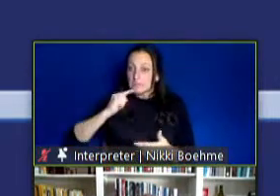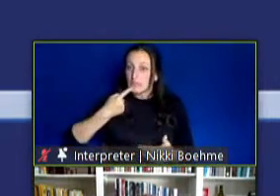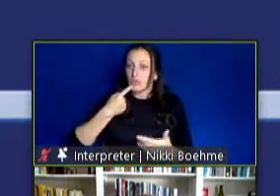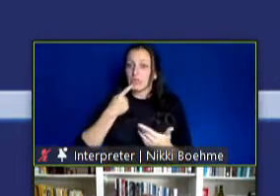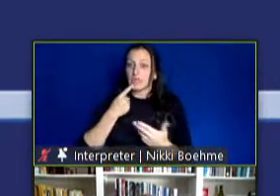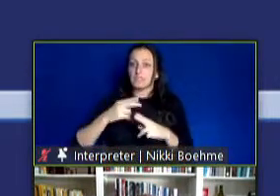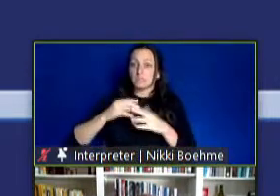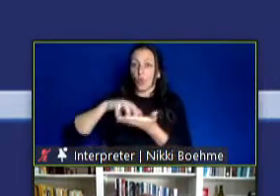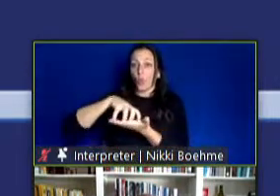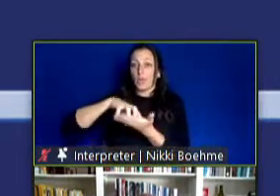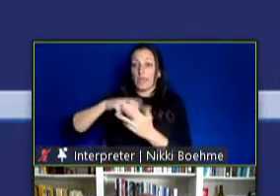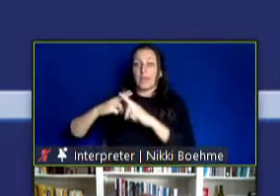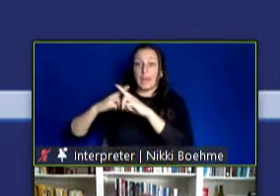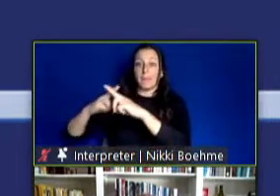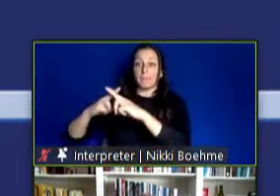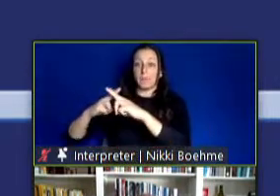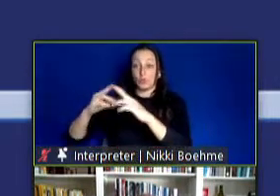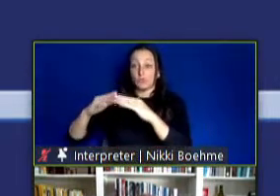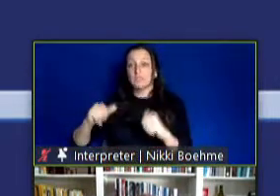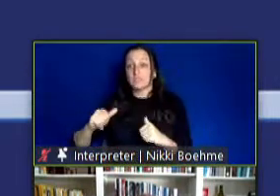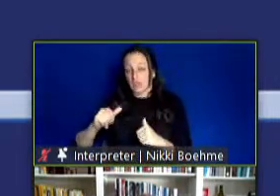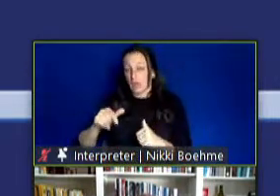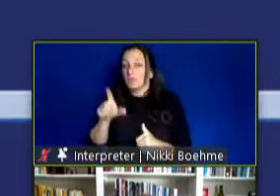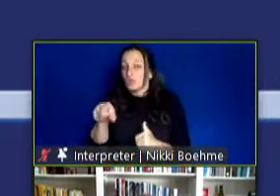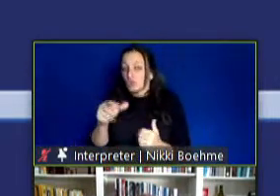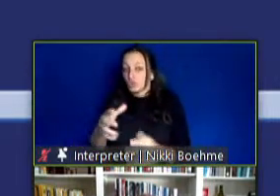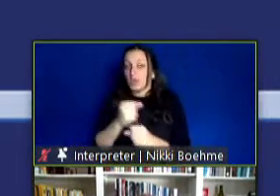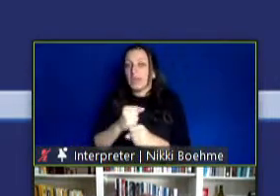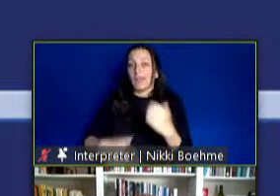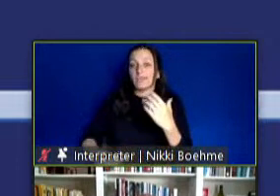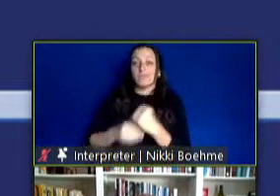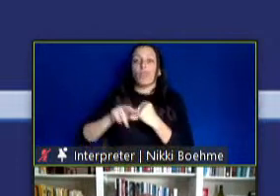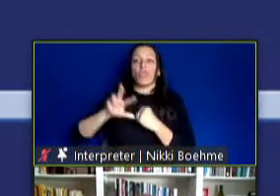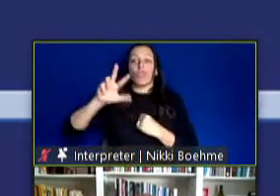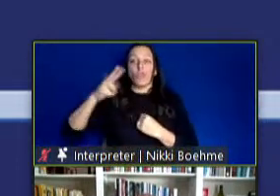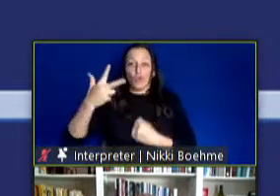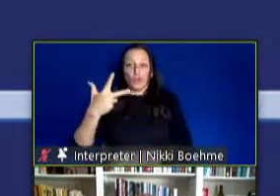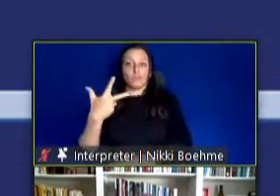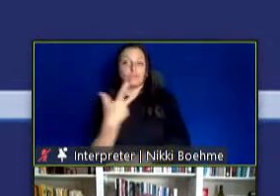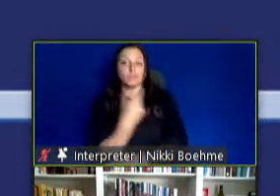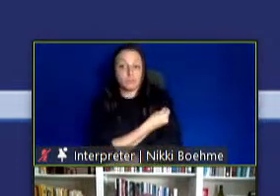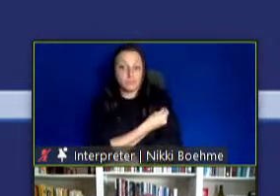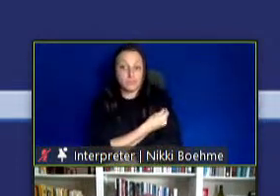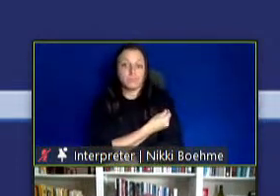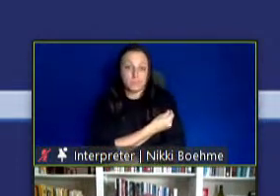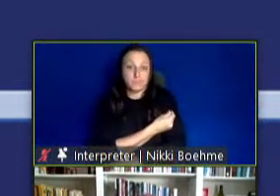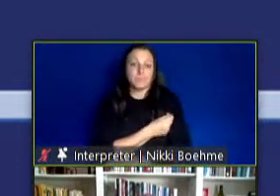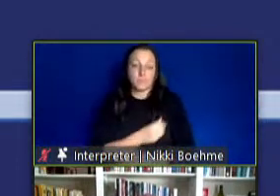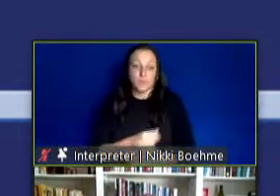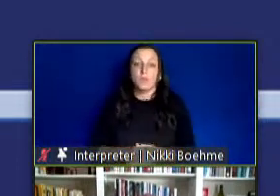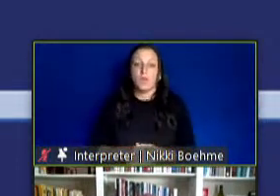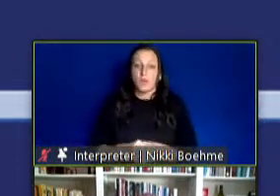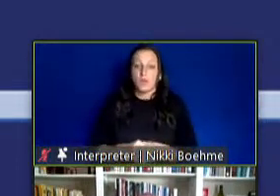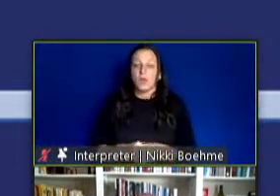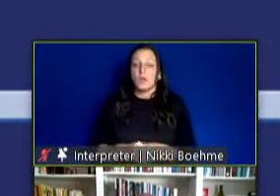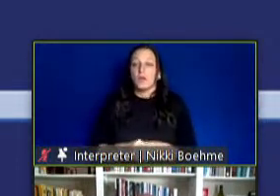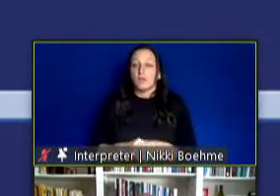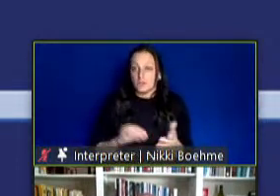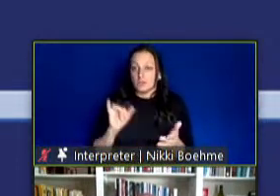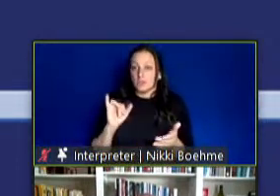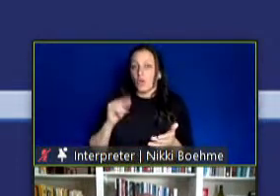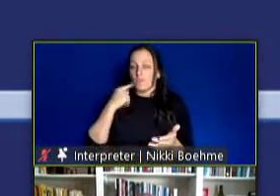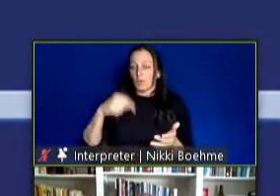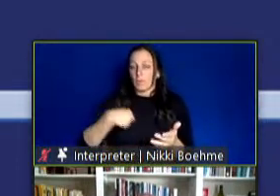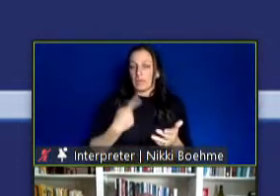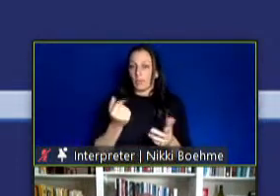should receive an additional dose of the mRNA vaccine. And so for me now, I have a different framing